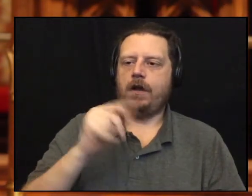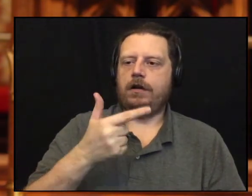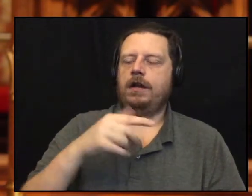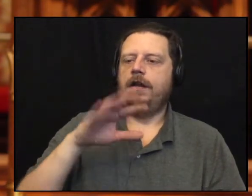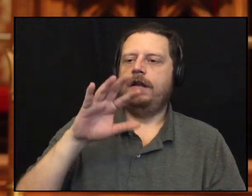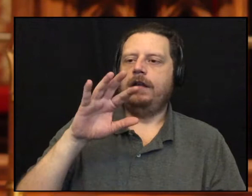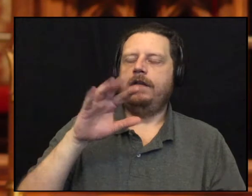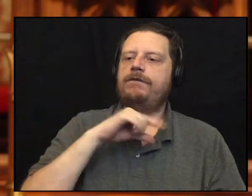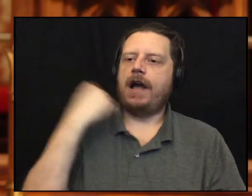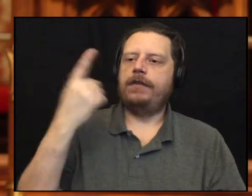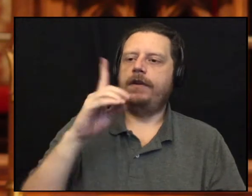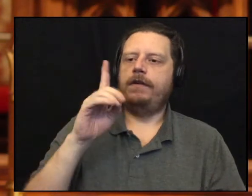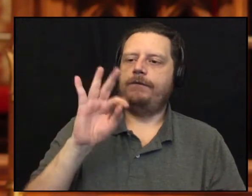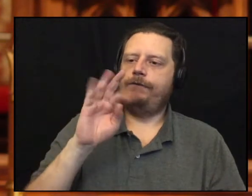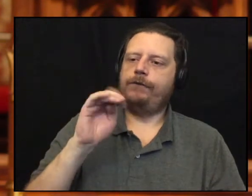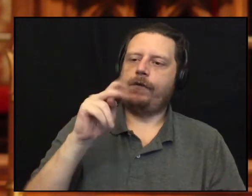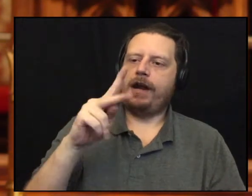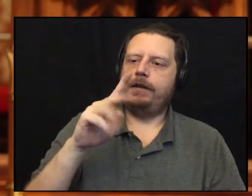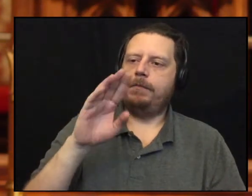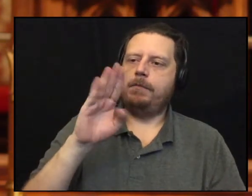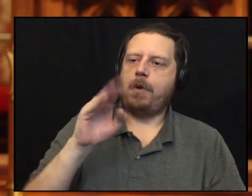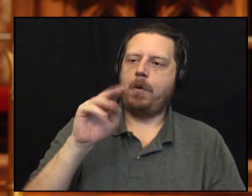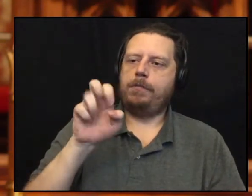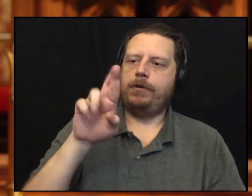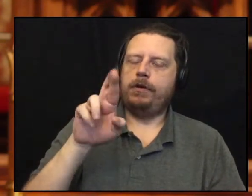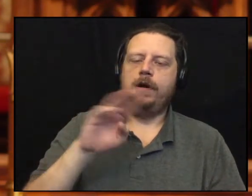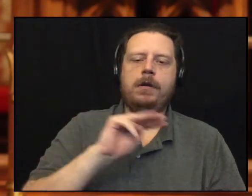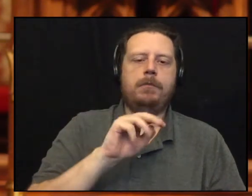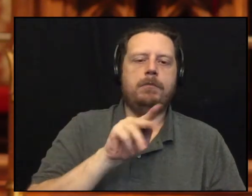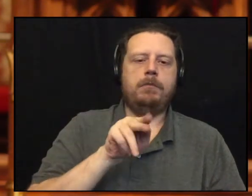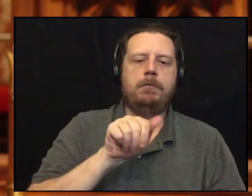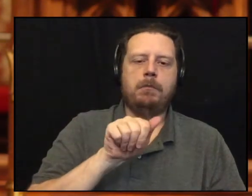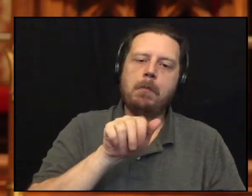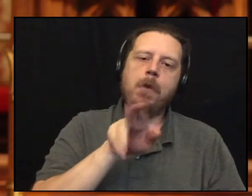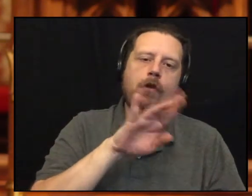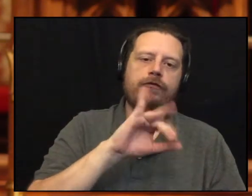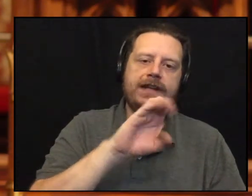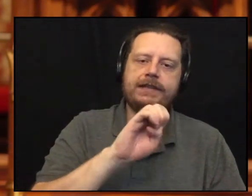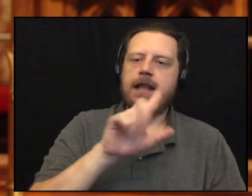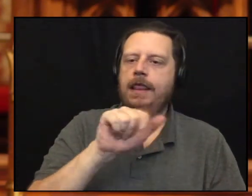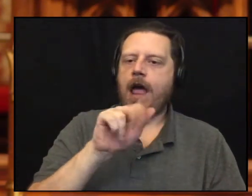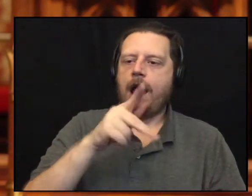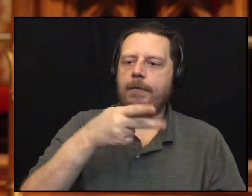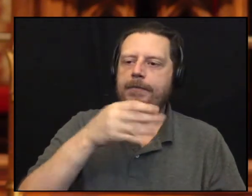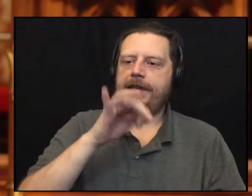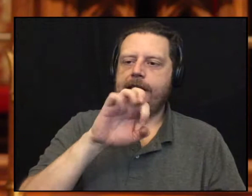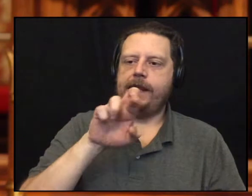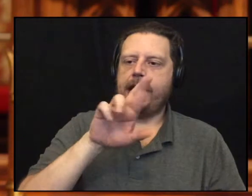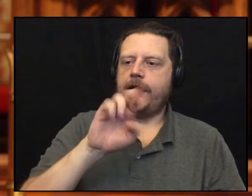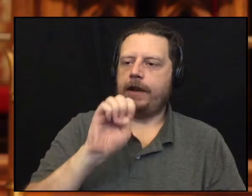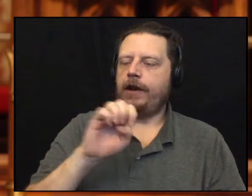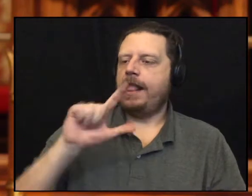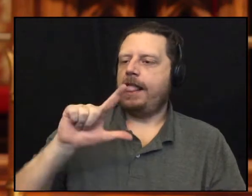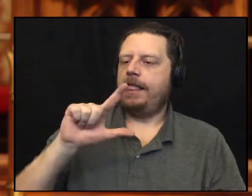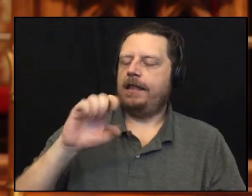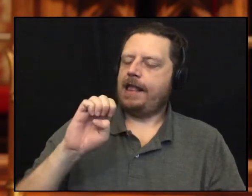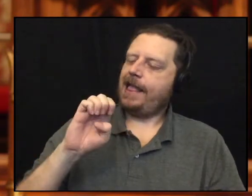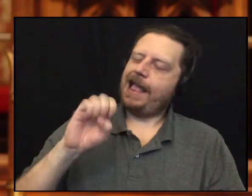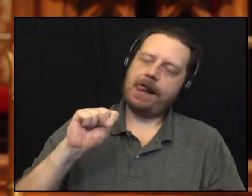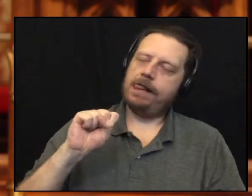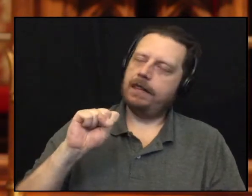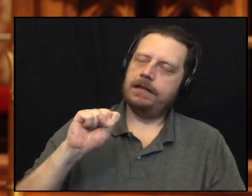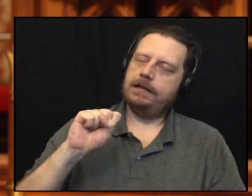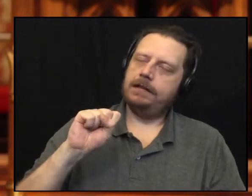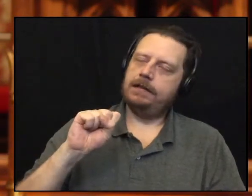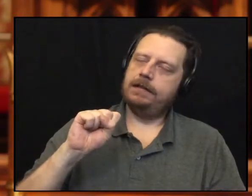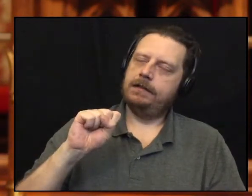LaPierre. We pray for Elsa, all those inscribed in our Book of Intentions, and those we mention